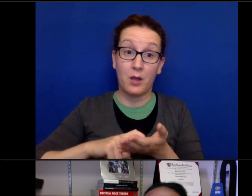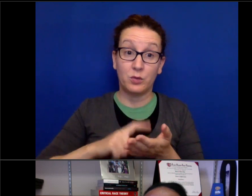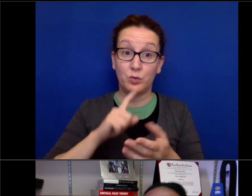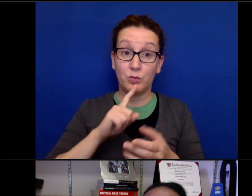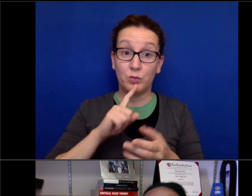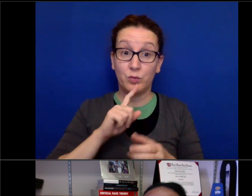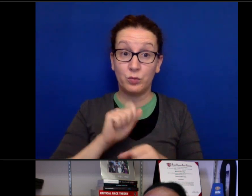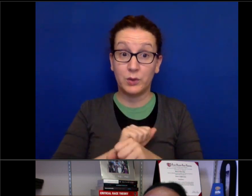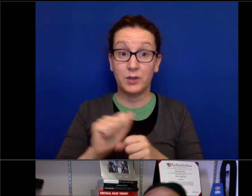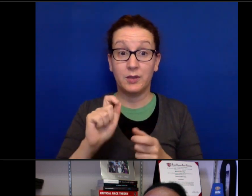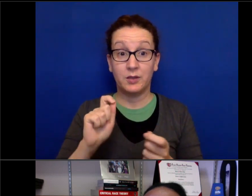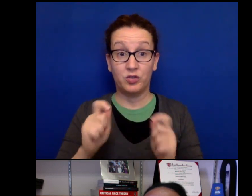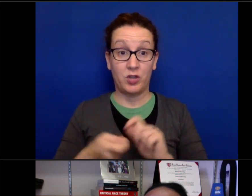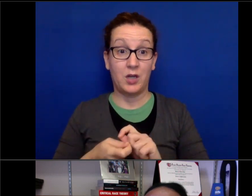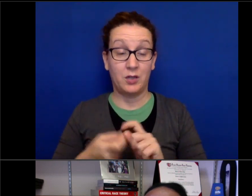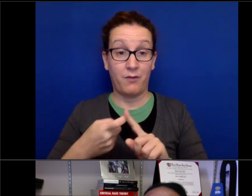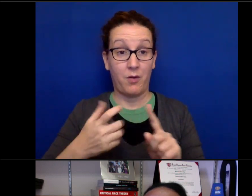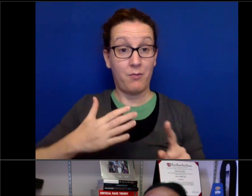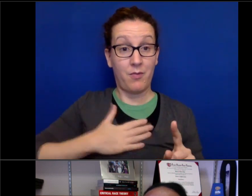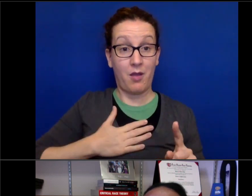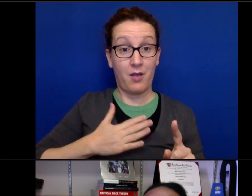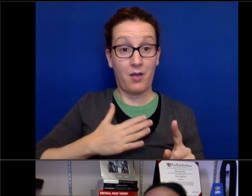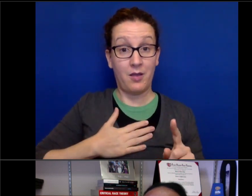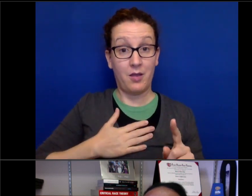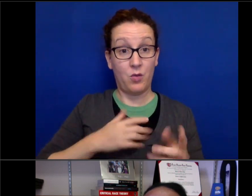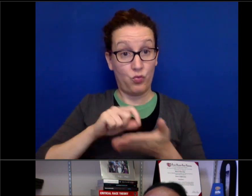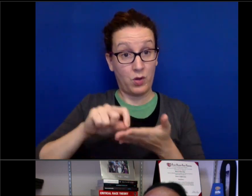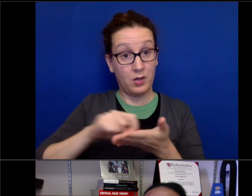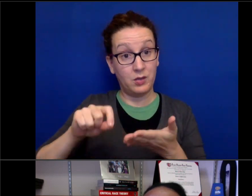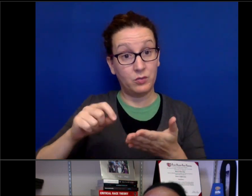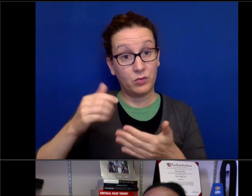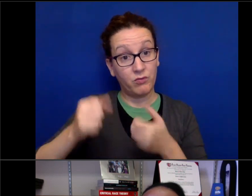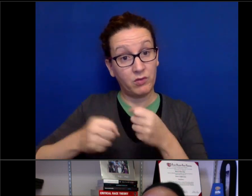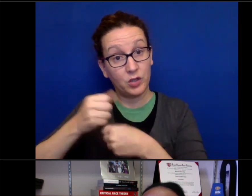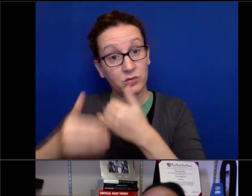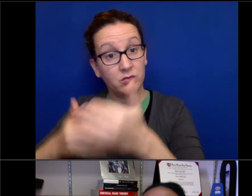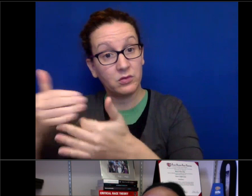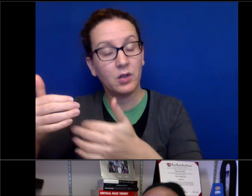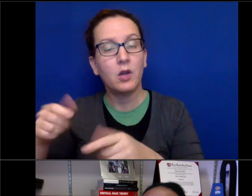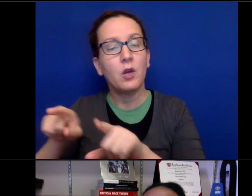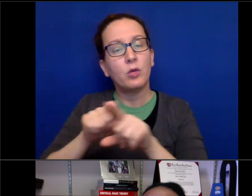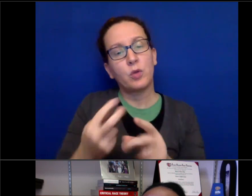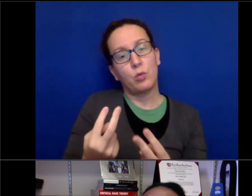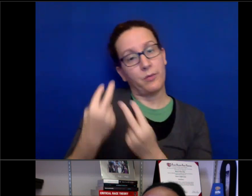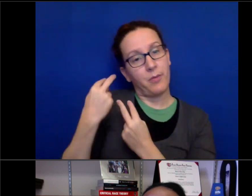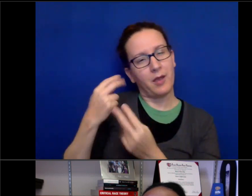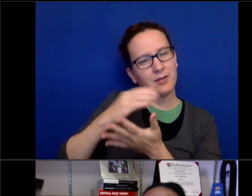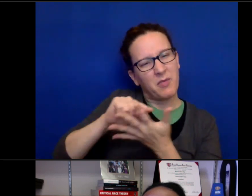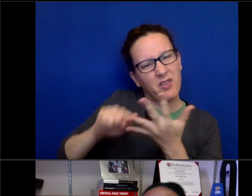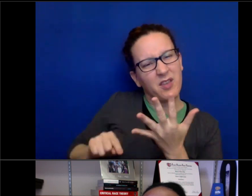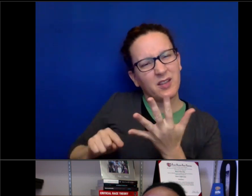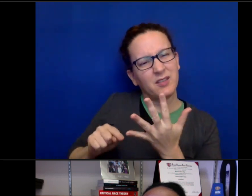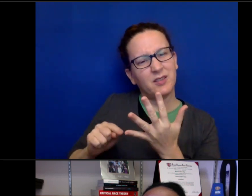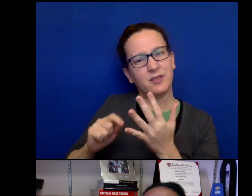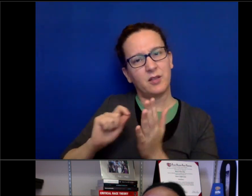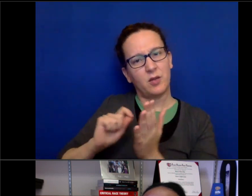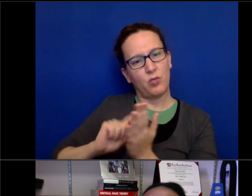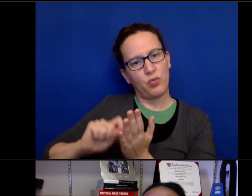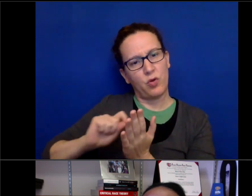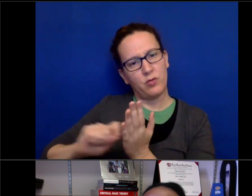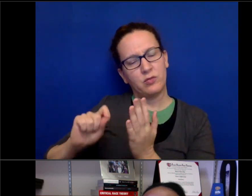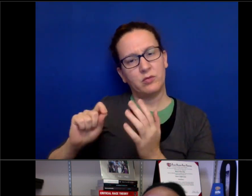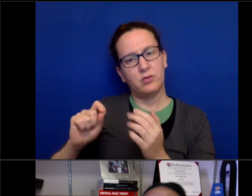change for in my writing over the years. And also looking back, some of the things I wrote, I don't